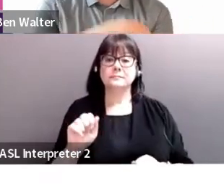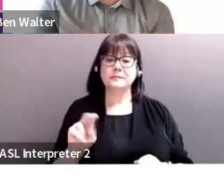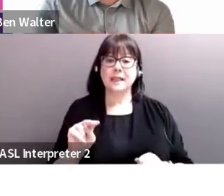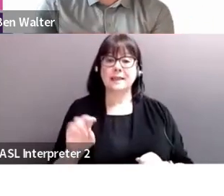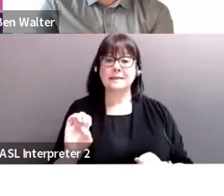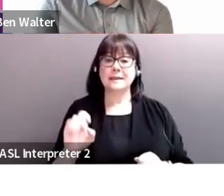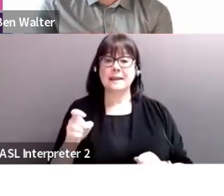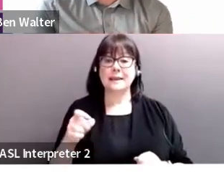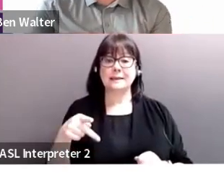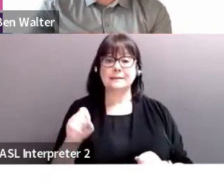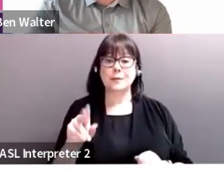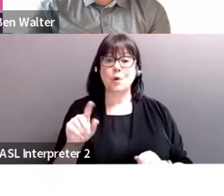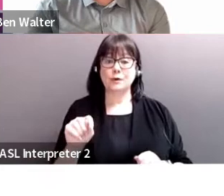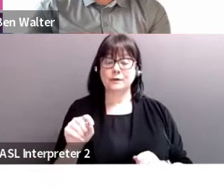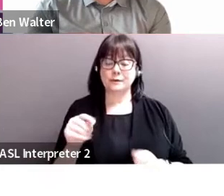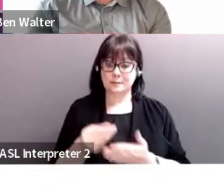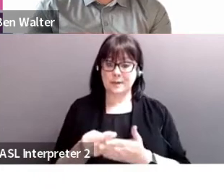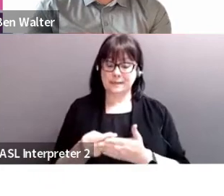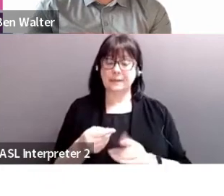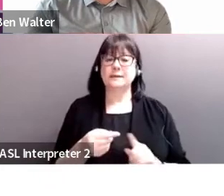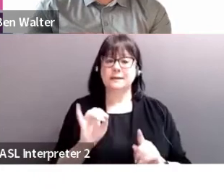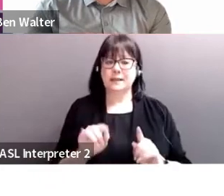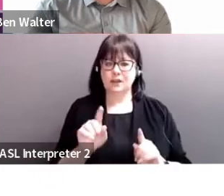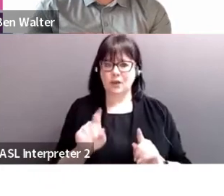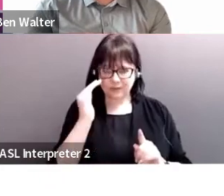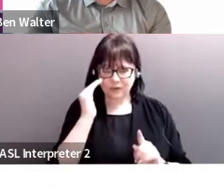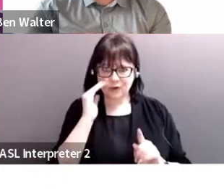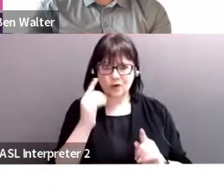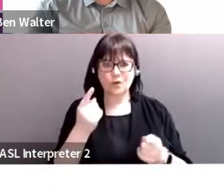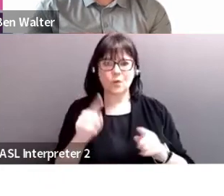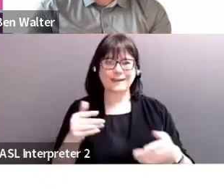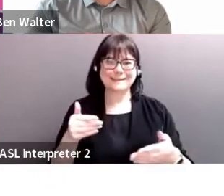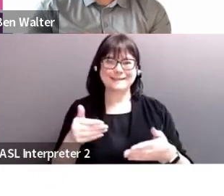I get my application in and I'm not missing out on this funding.